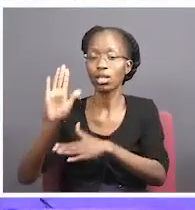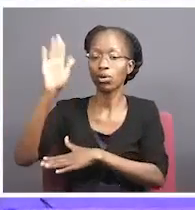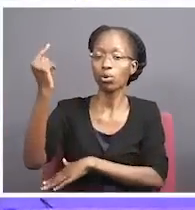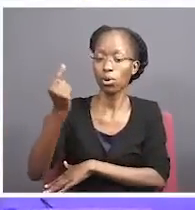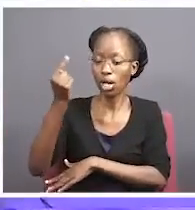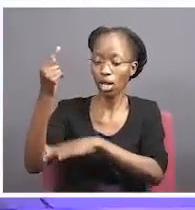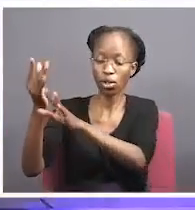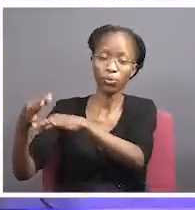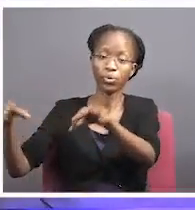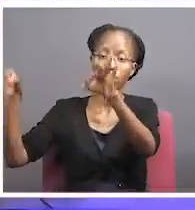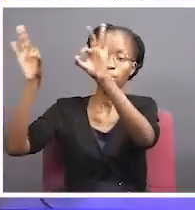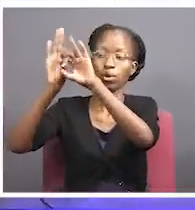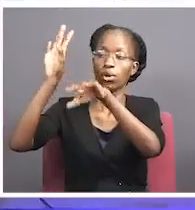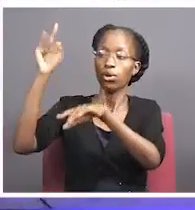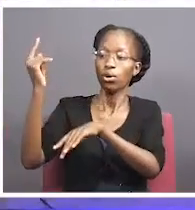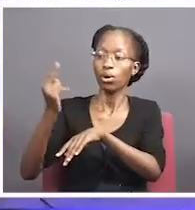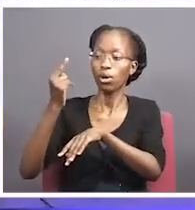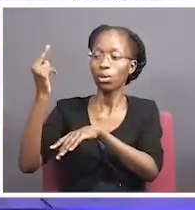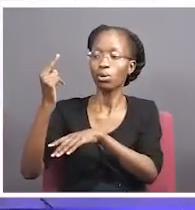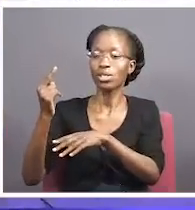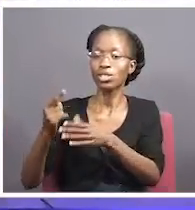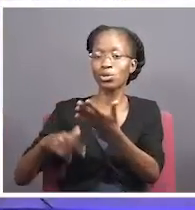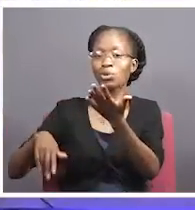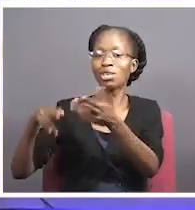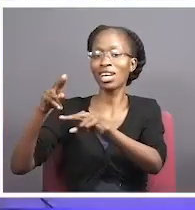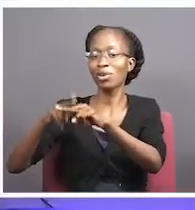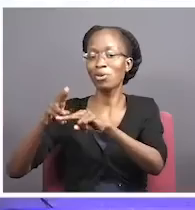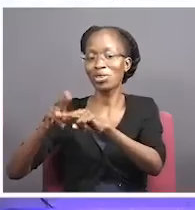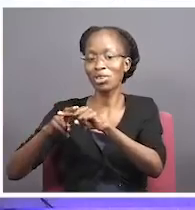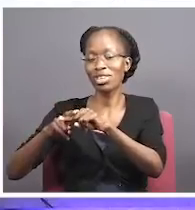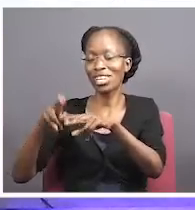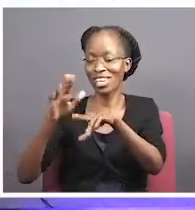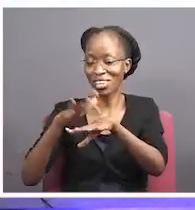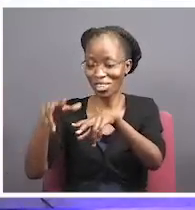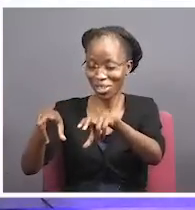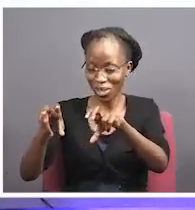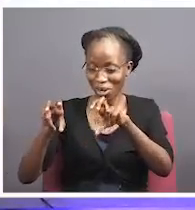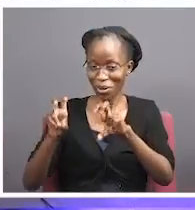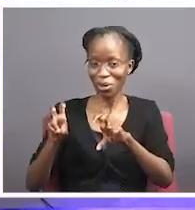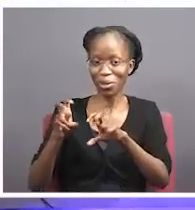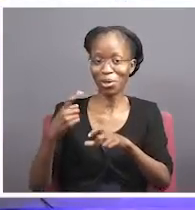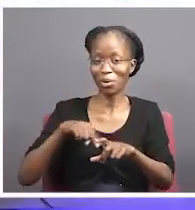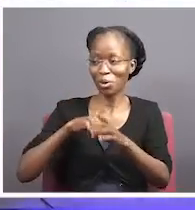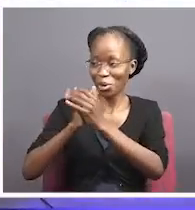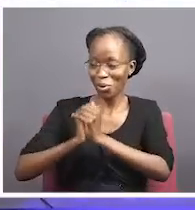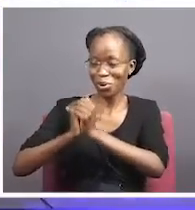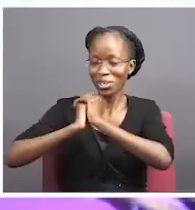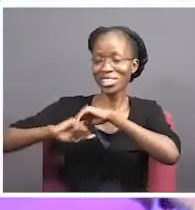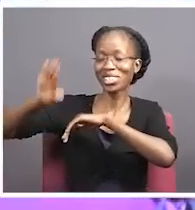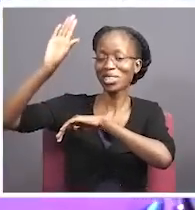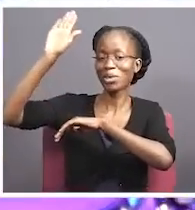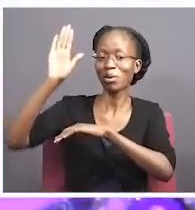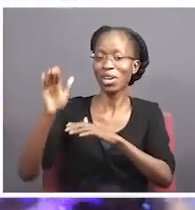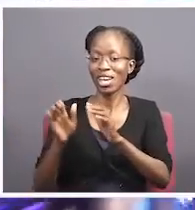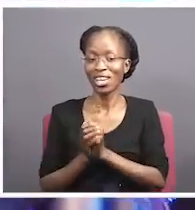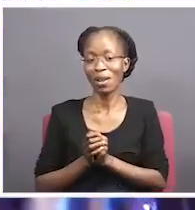great. You alone are worthy. You alone sit on the throne. Oh, Jehovah, King of glory, we worship